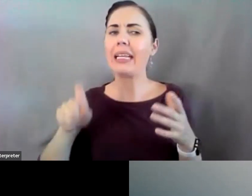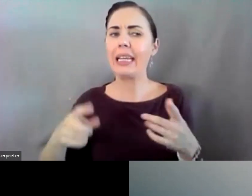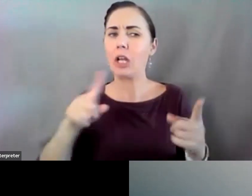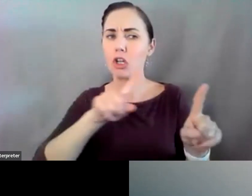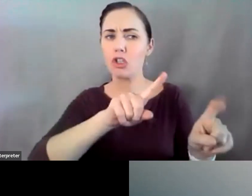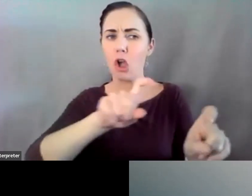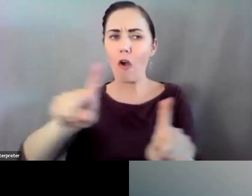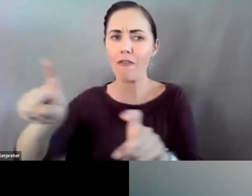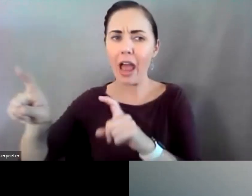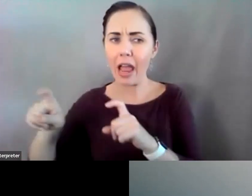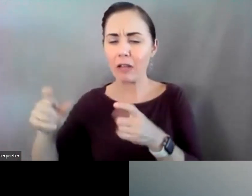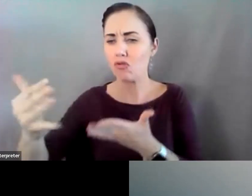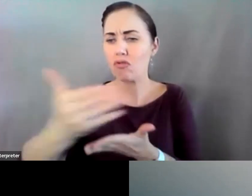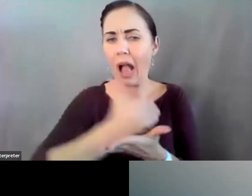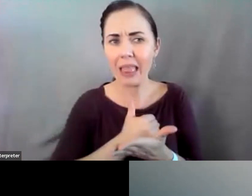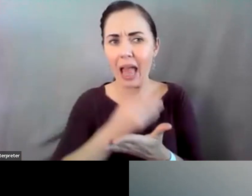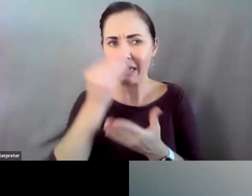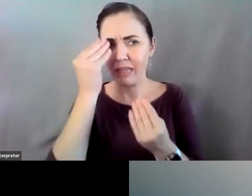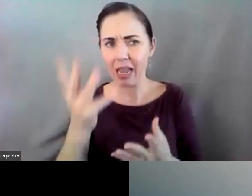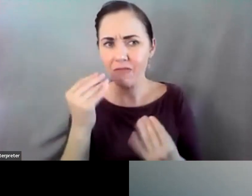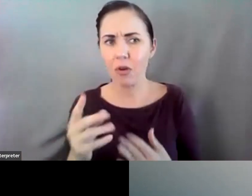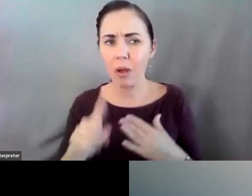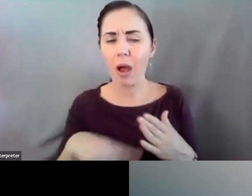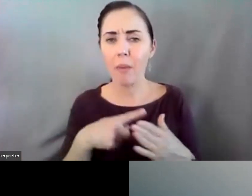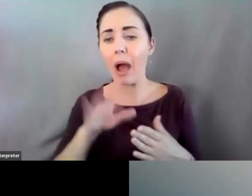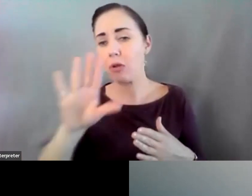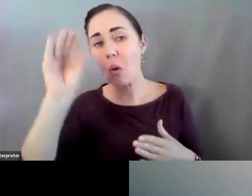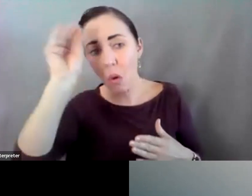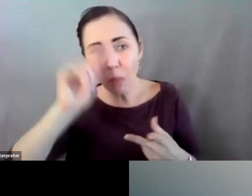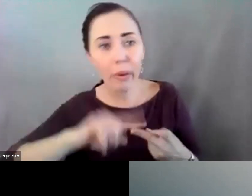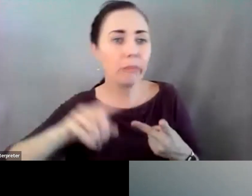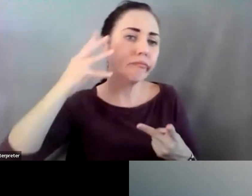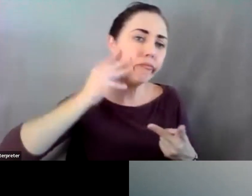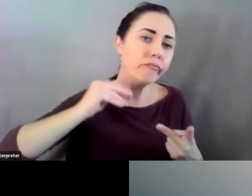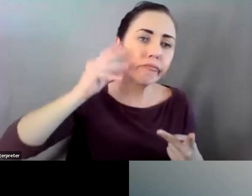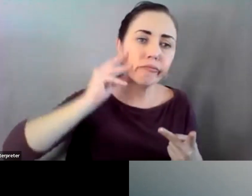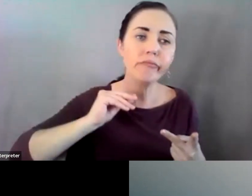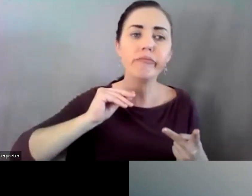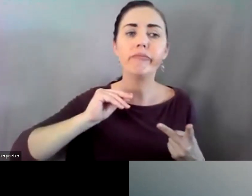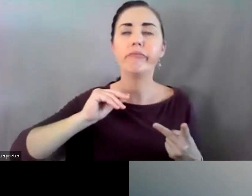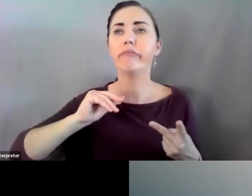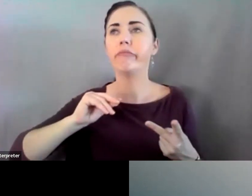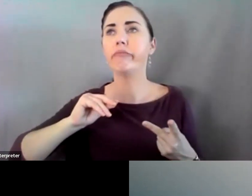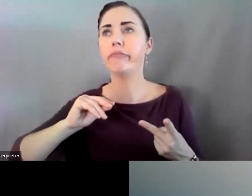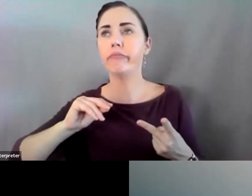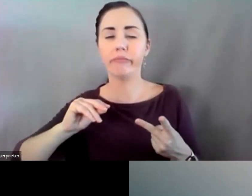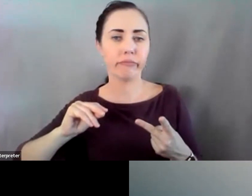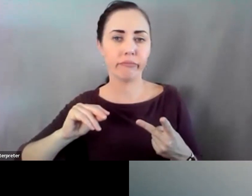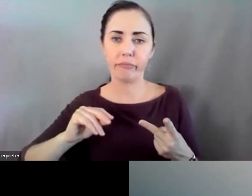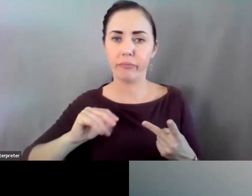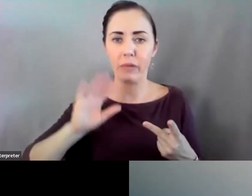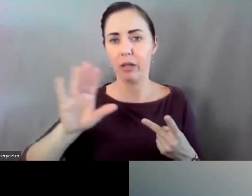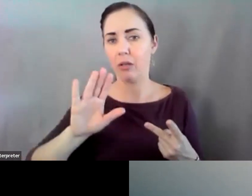I'm collecting some information about your opinions and experiences in these professional development